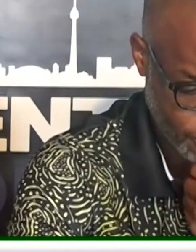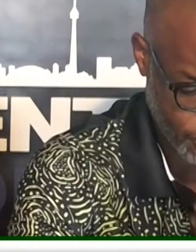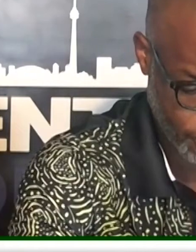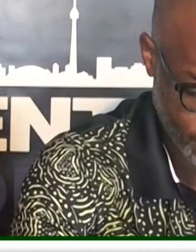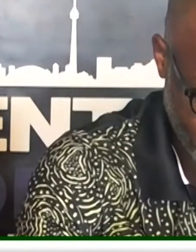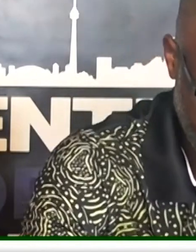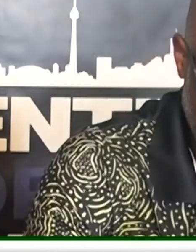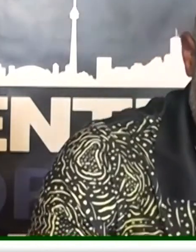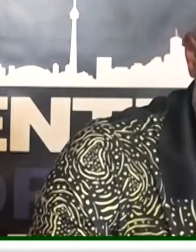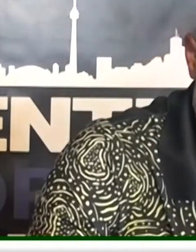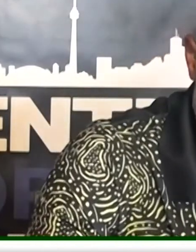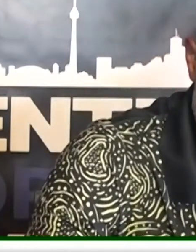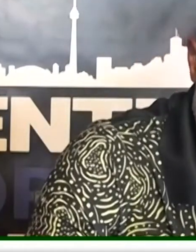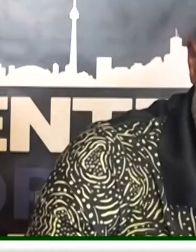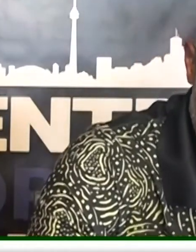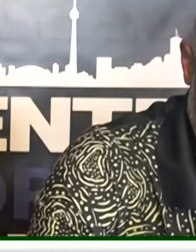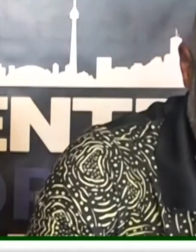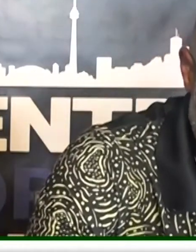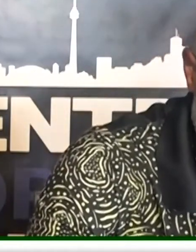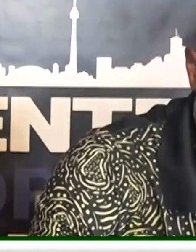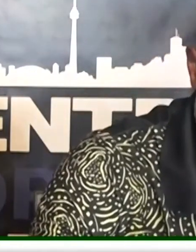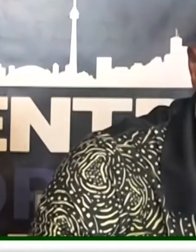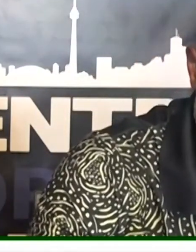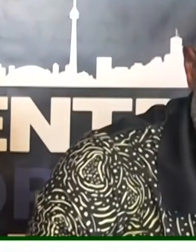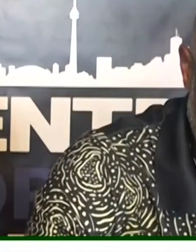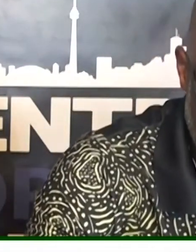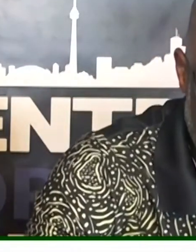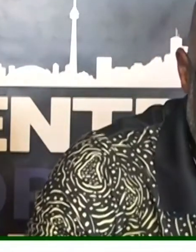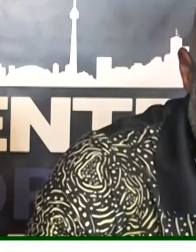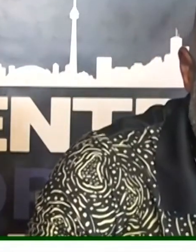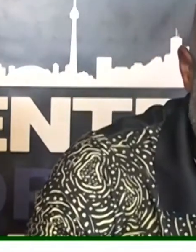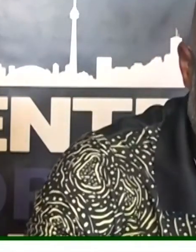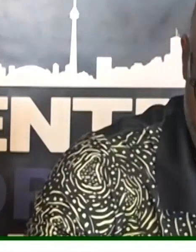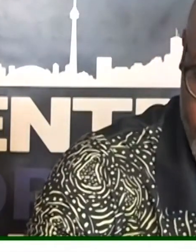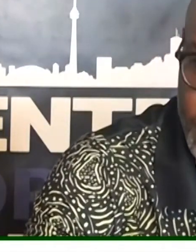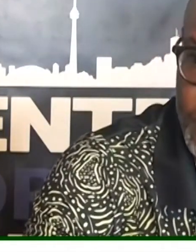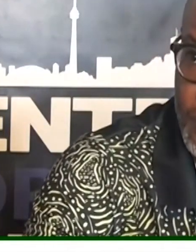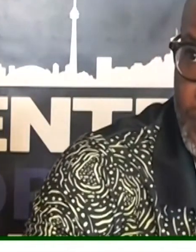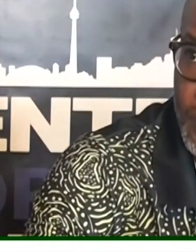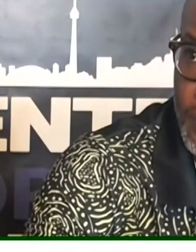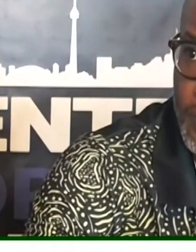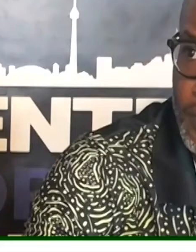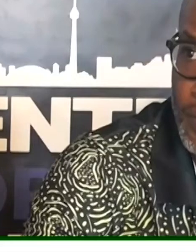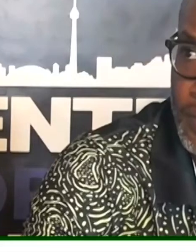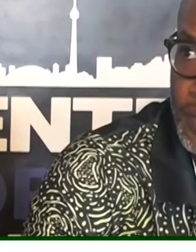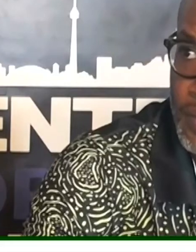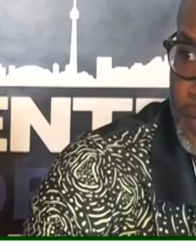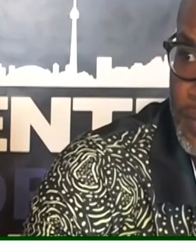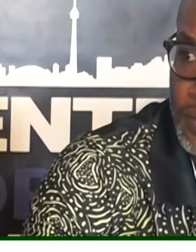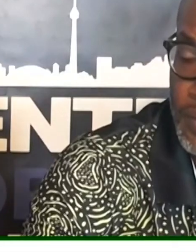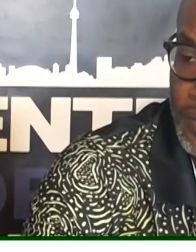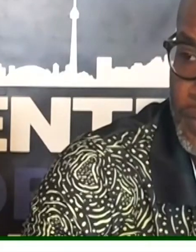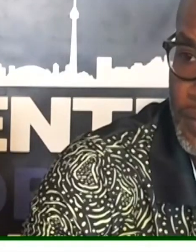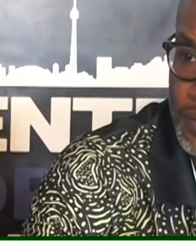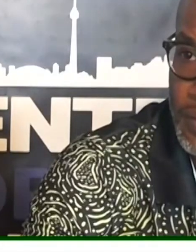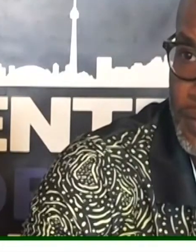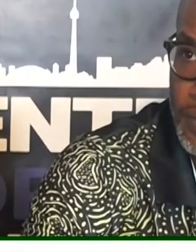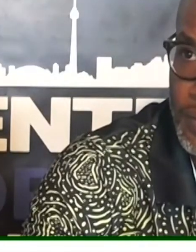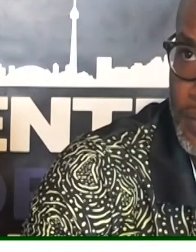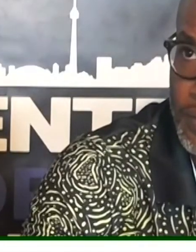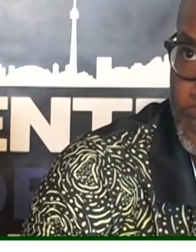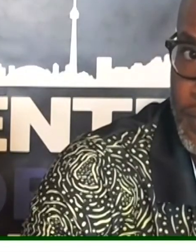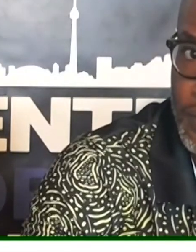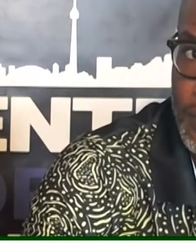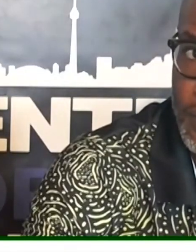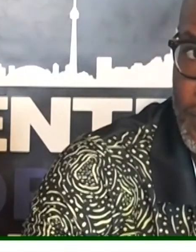90 plus. And what we have done, we have add on an Open for the Barbados Open, which will be some prize